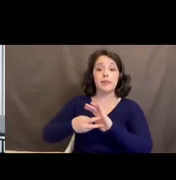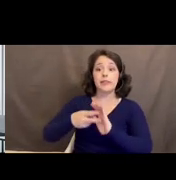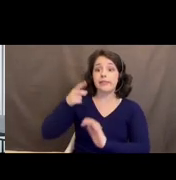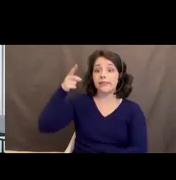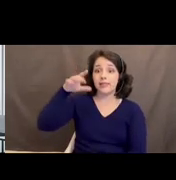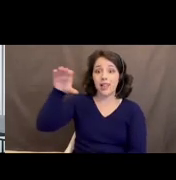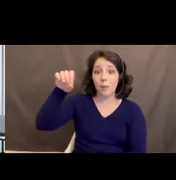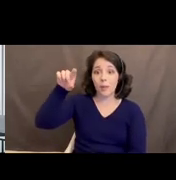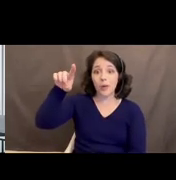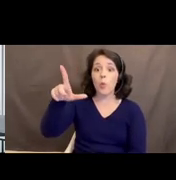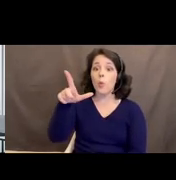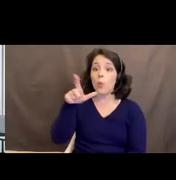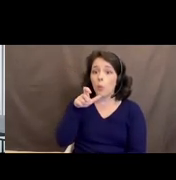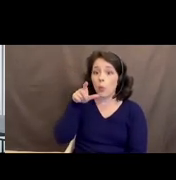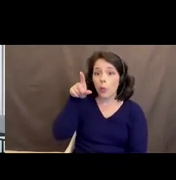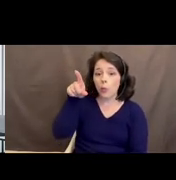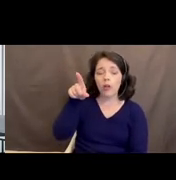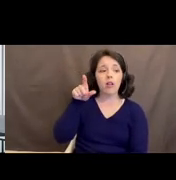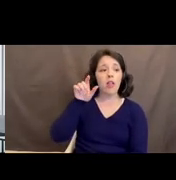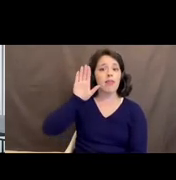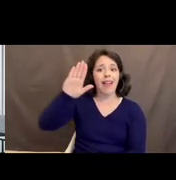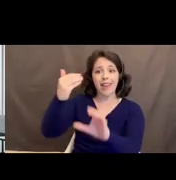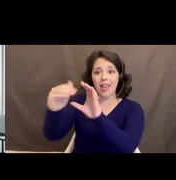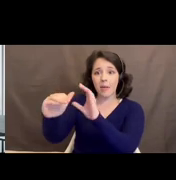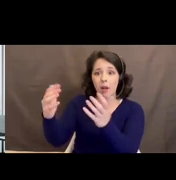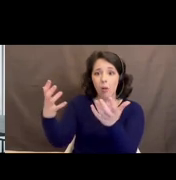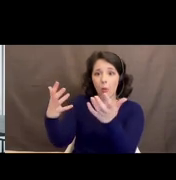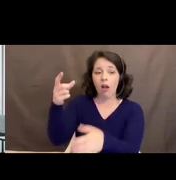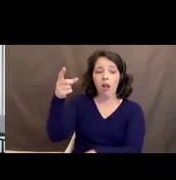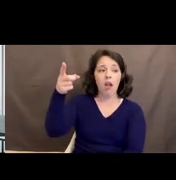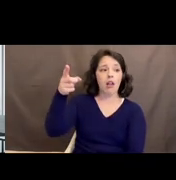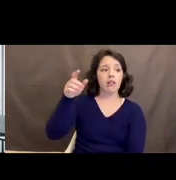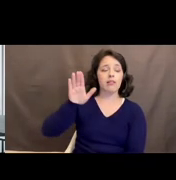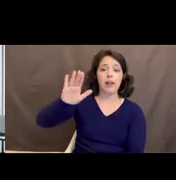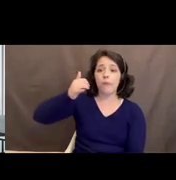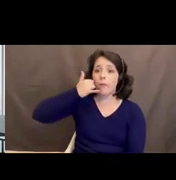the type, the email address, and the phone number.